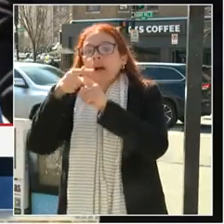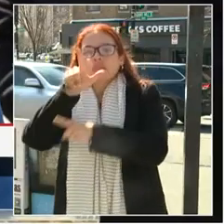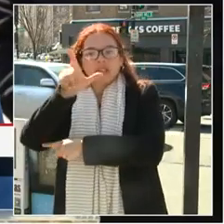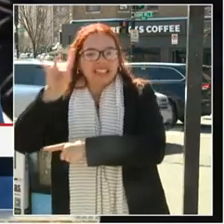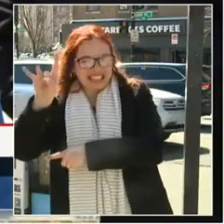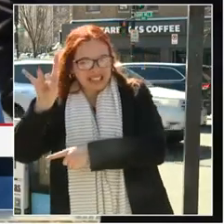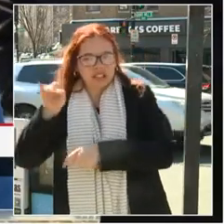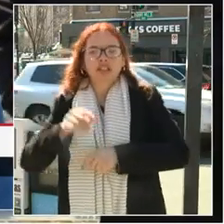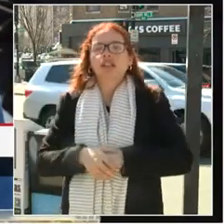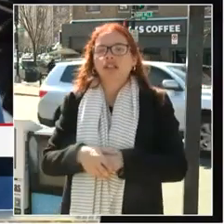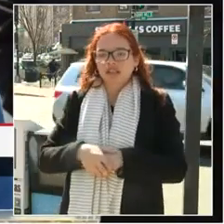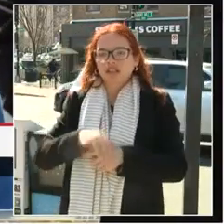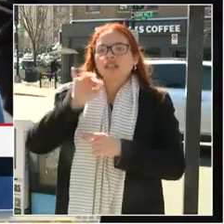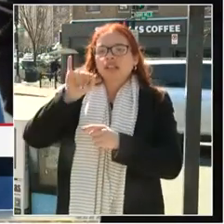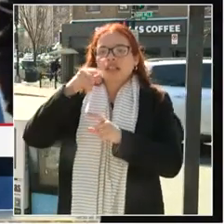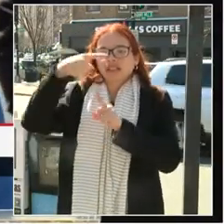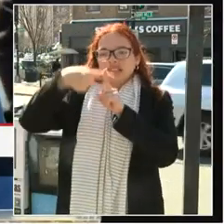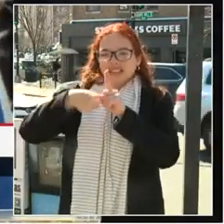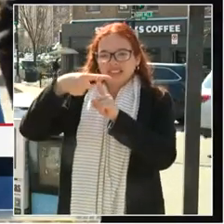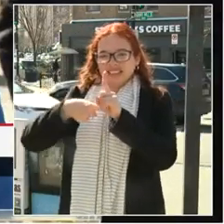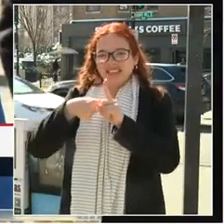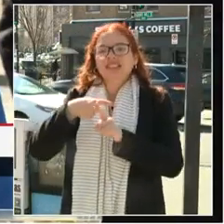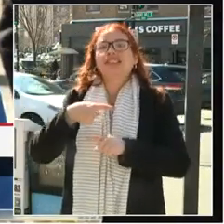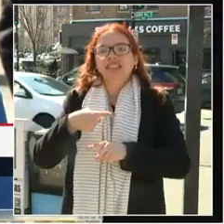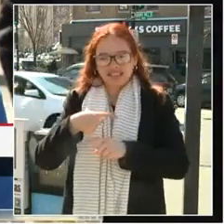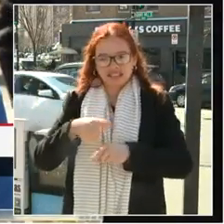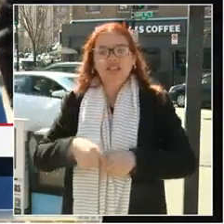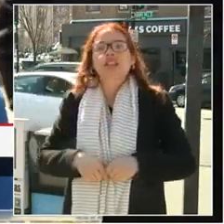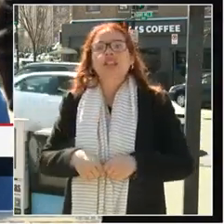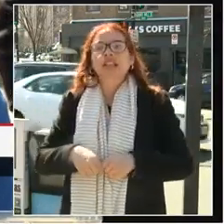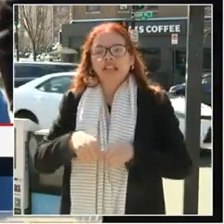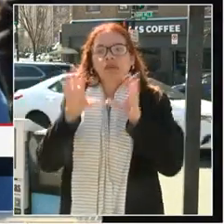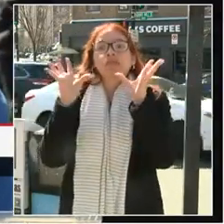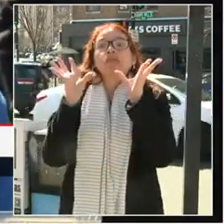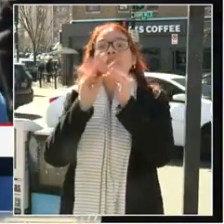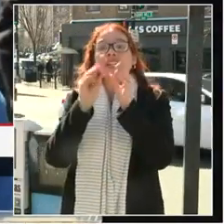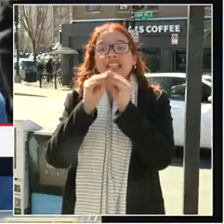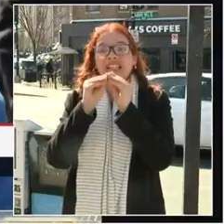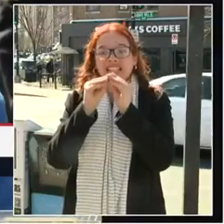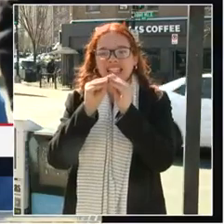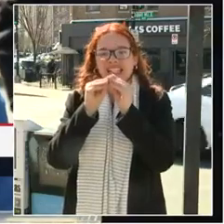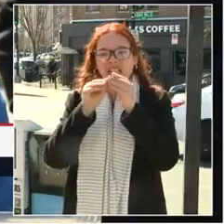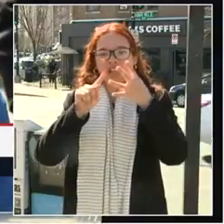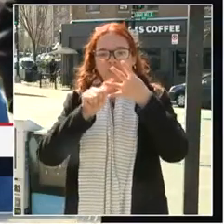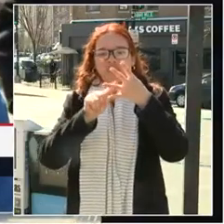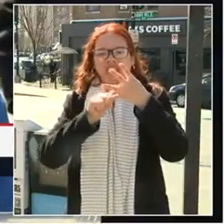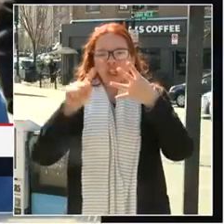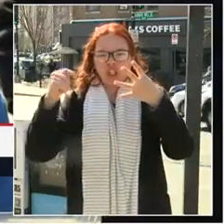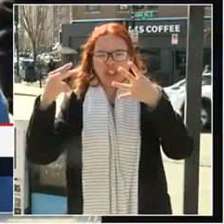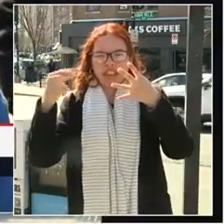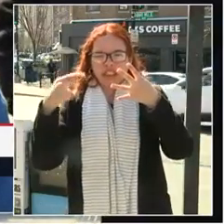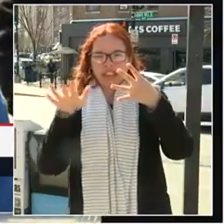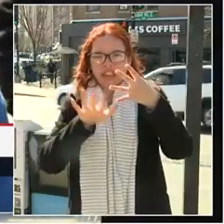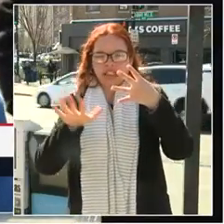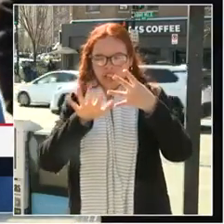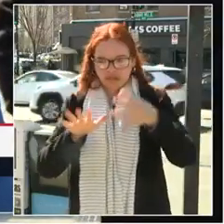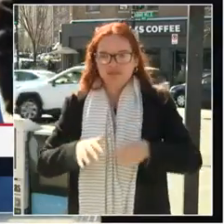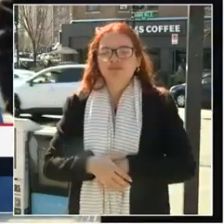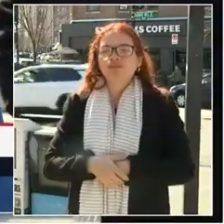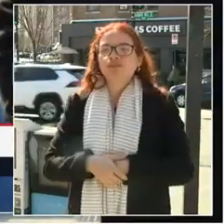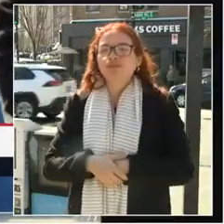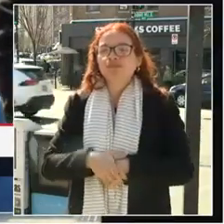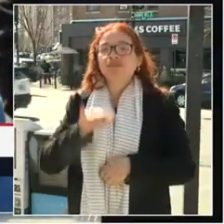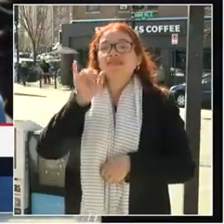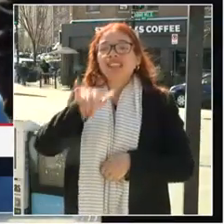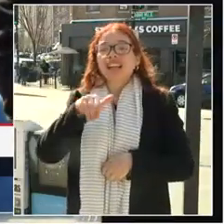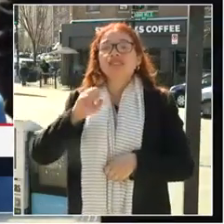3D CAC meeting the last Thursday of the month. Either my or my staff will be at every single one of those upcoming meetings if you